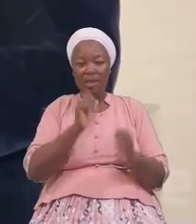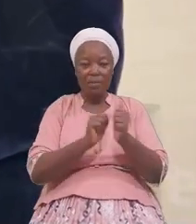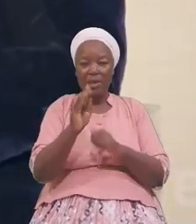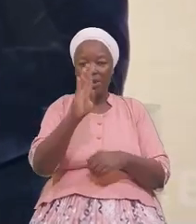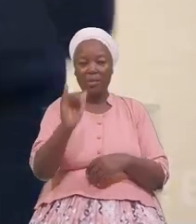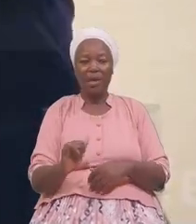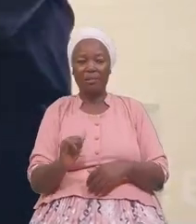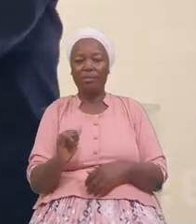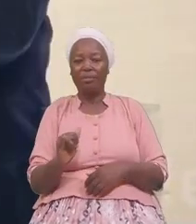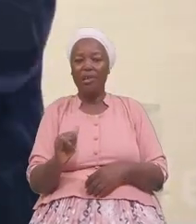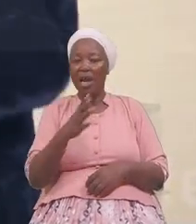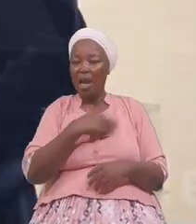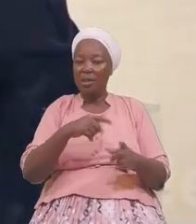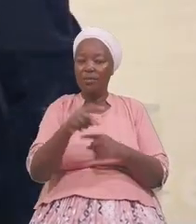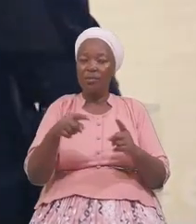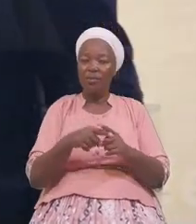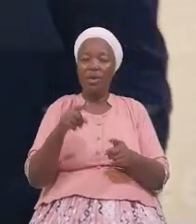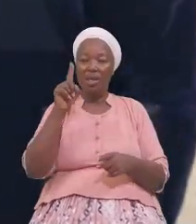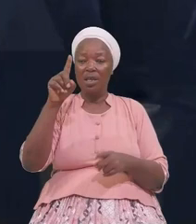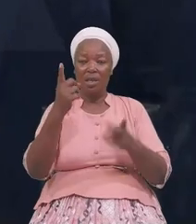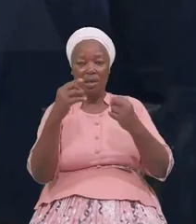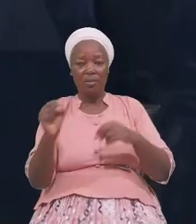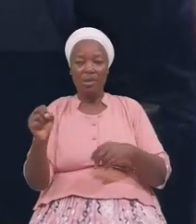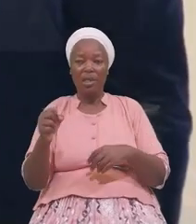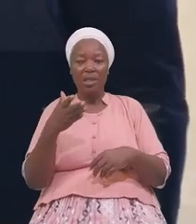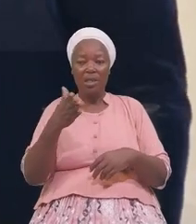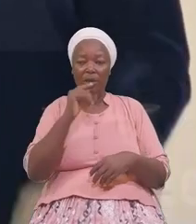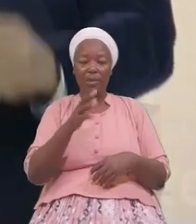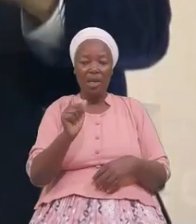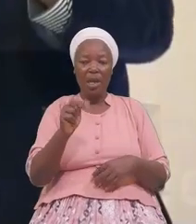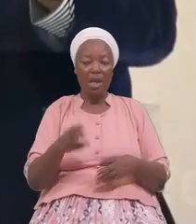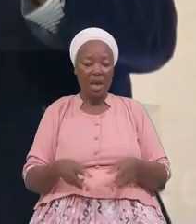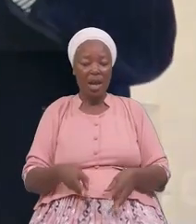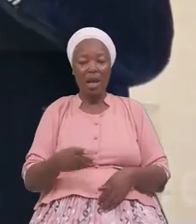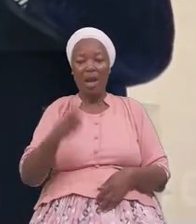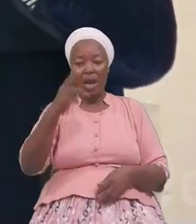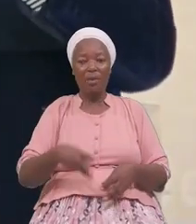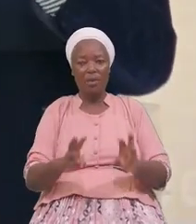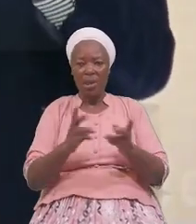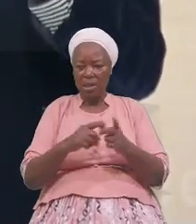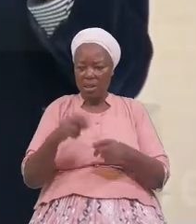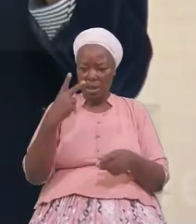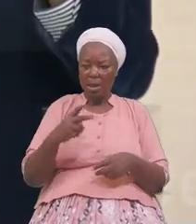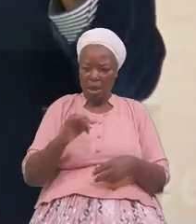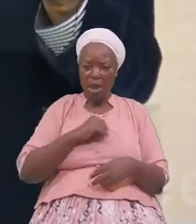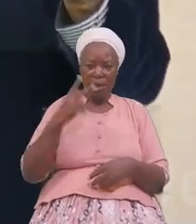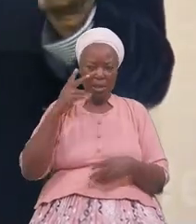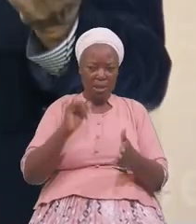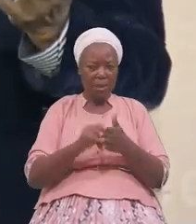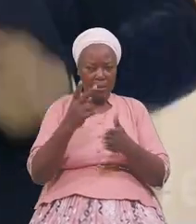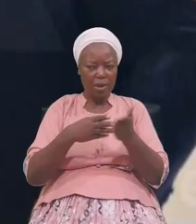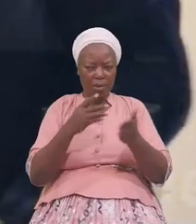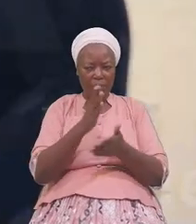passing by. And when he comes, there'll be an highway. And already he said, I see part of that prophecy